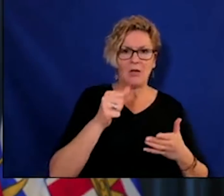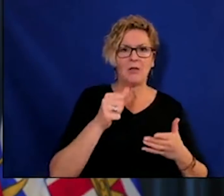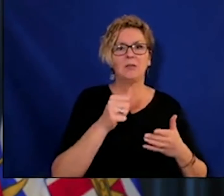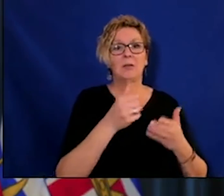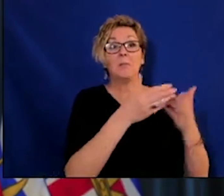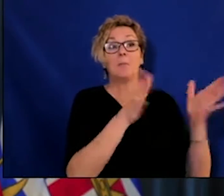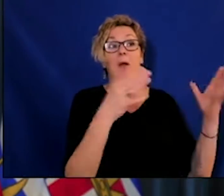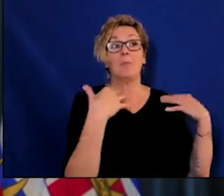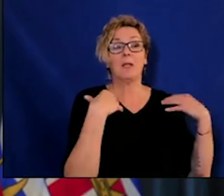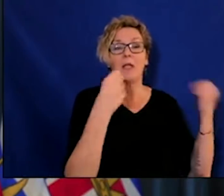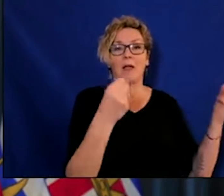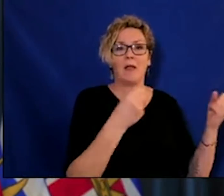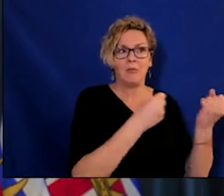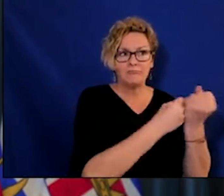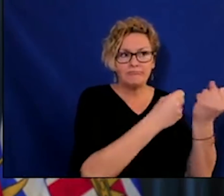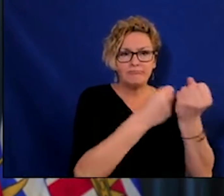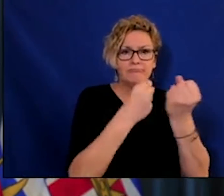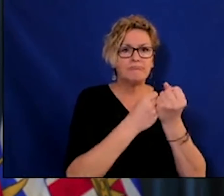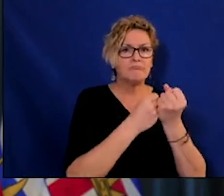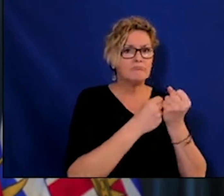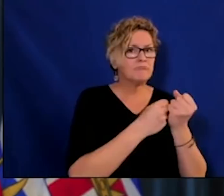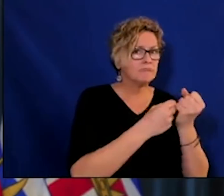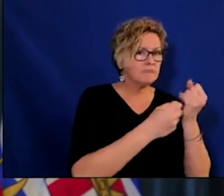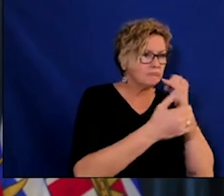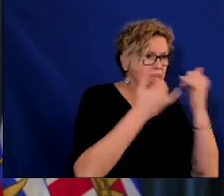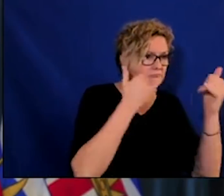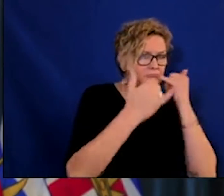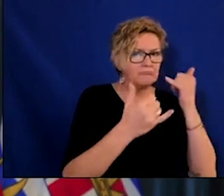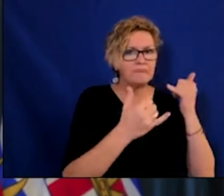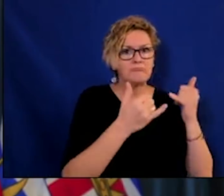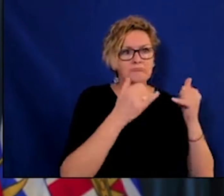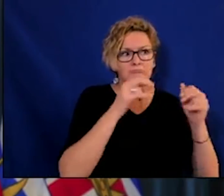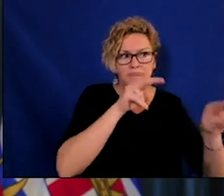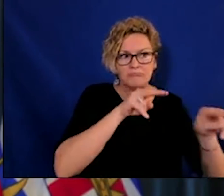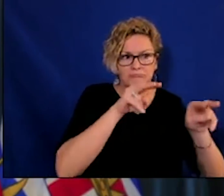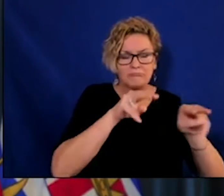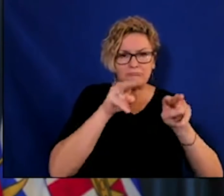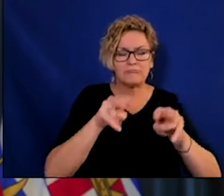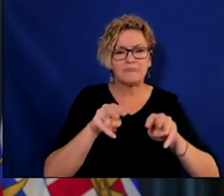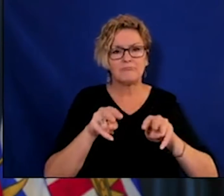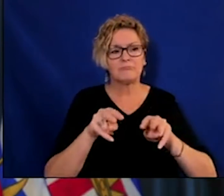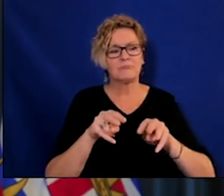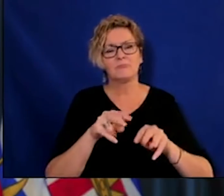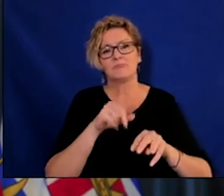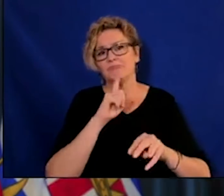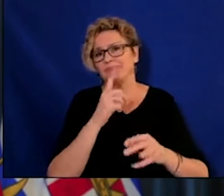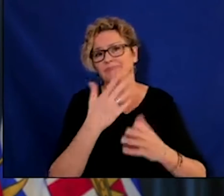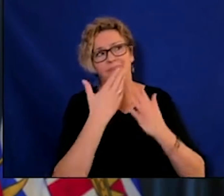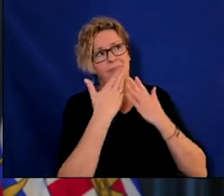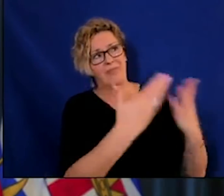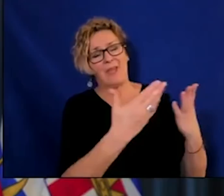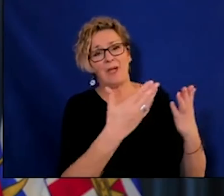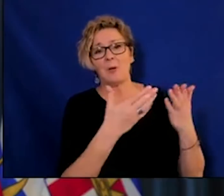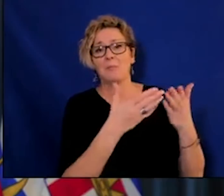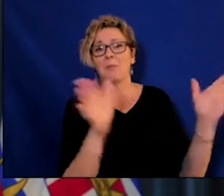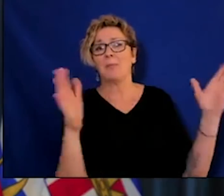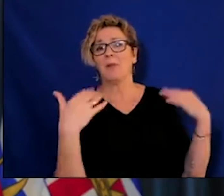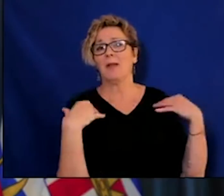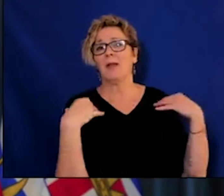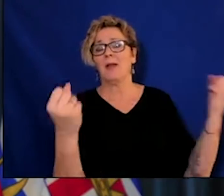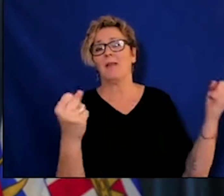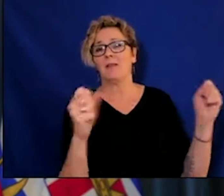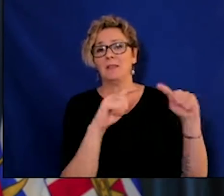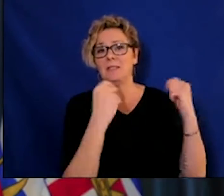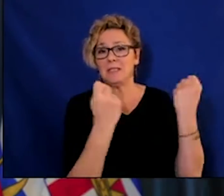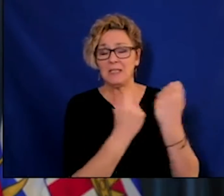massive and coordinated effort, and I want to express my appreciation to all of those people. I spent a good deal of time